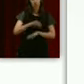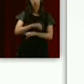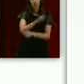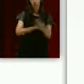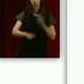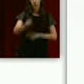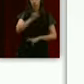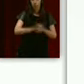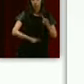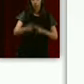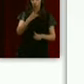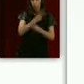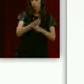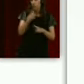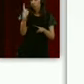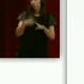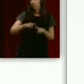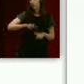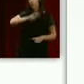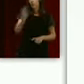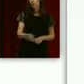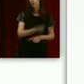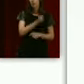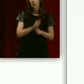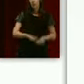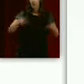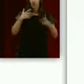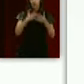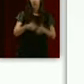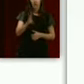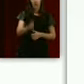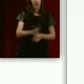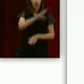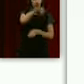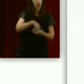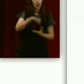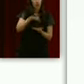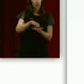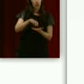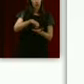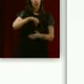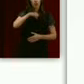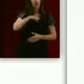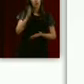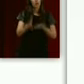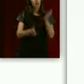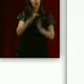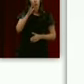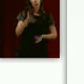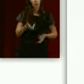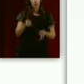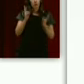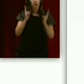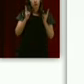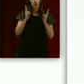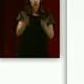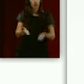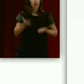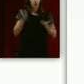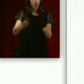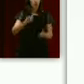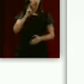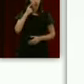march. We also set of parameters for people with arthrosis or